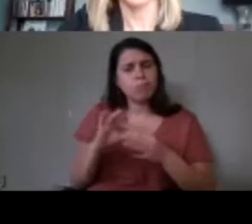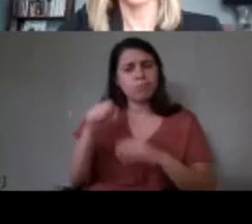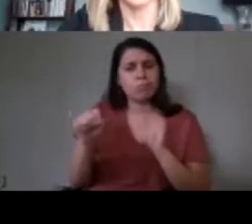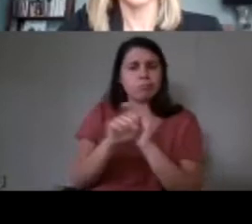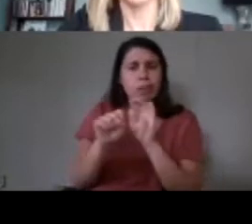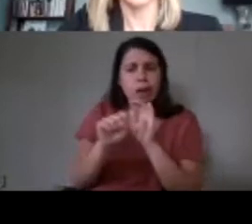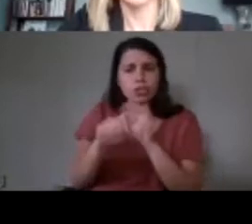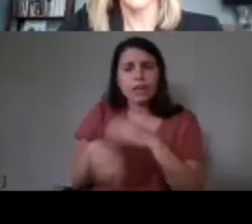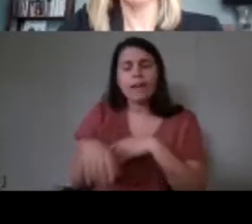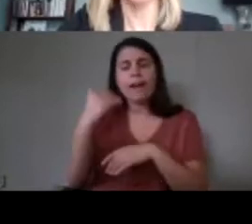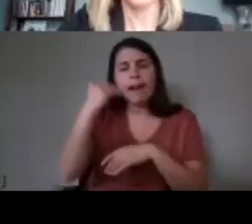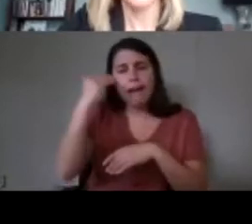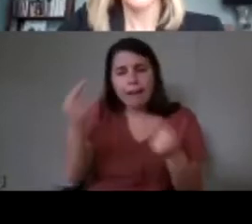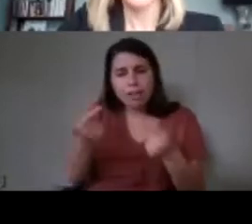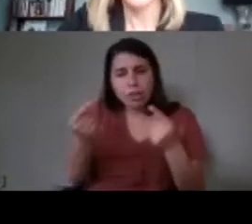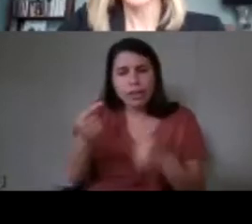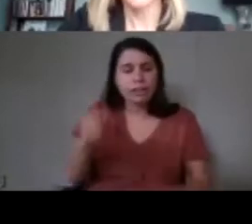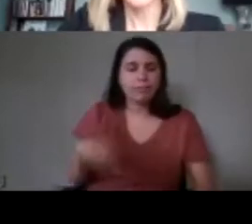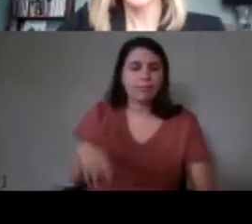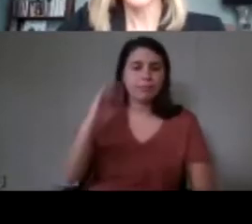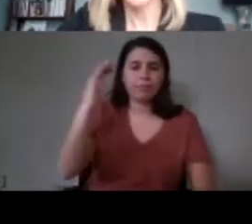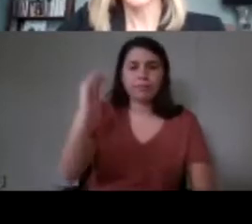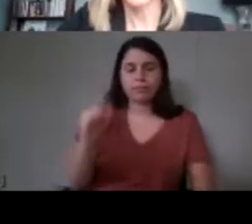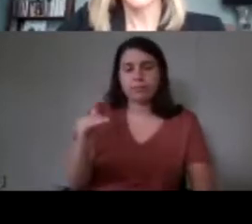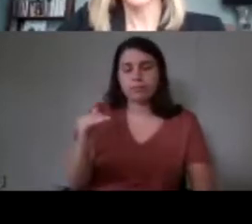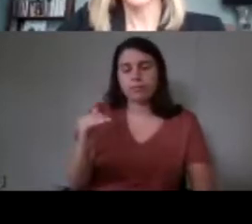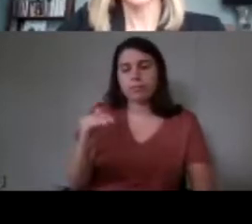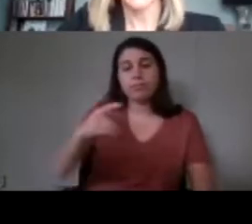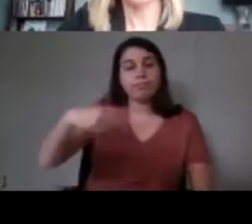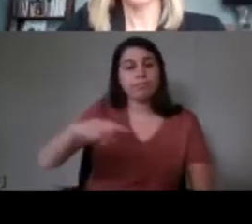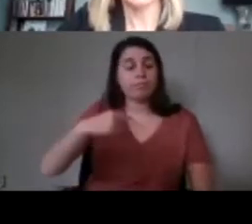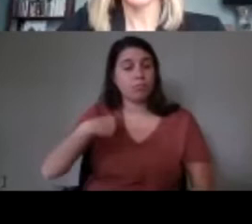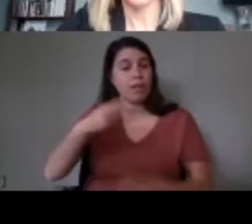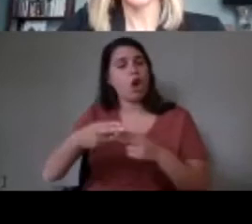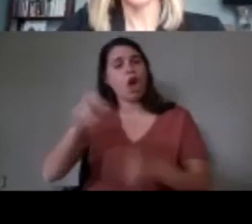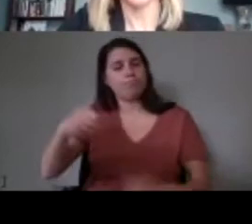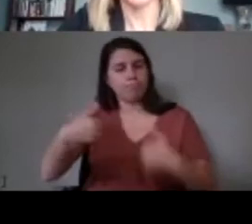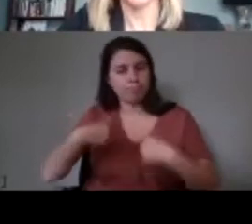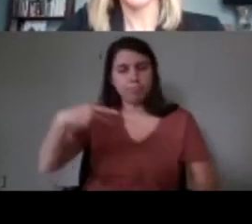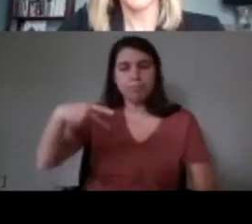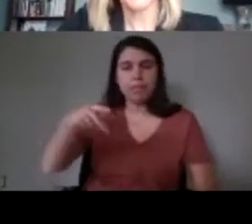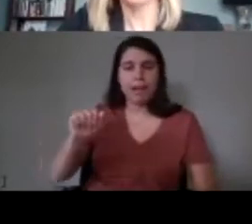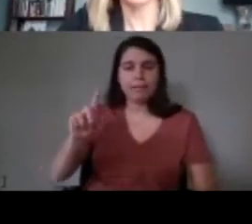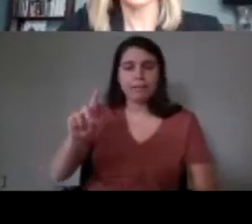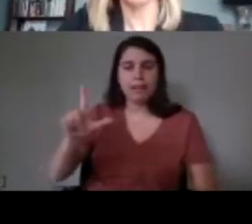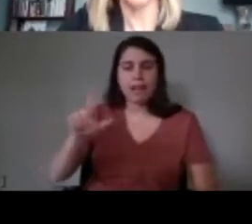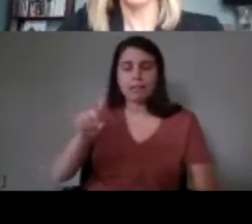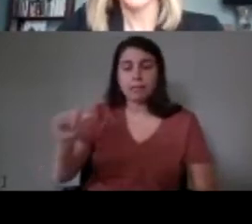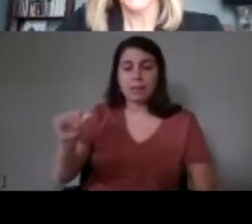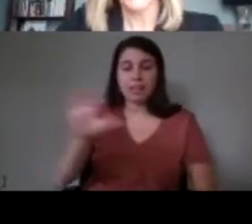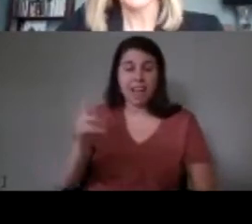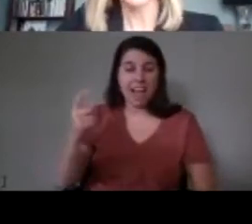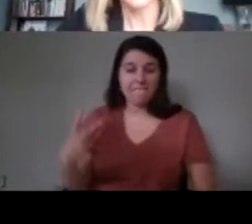head injury in their lifetime. Then as far as those who we considered to have PADL disability, about half the